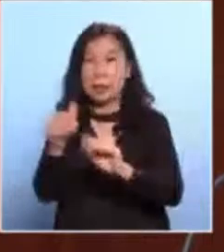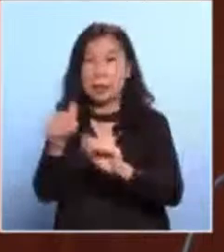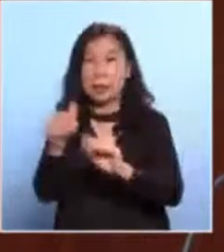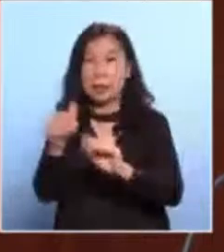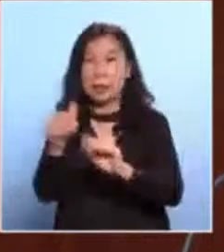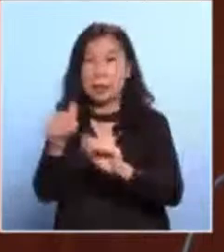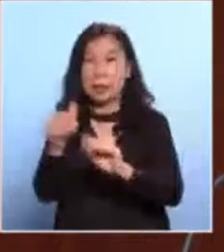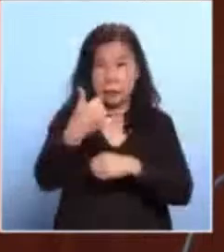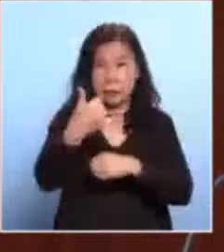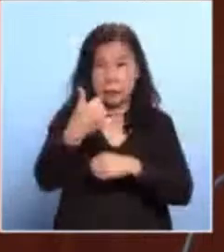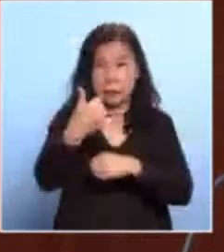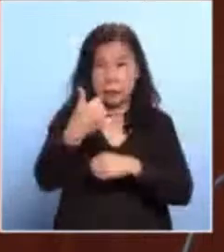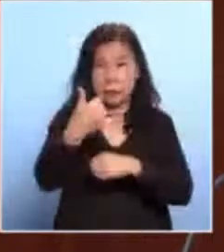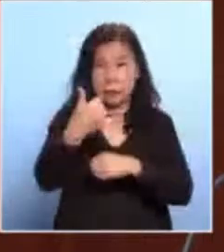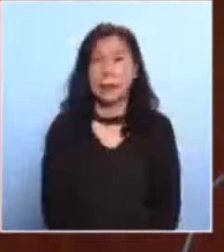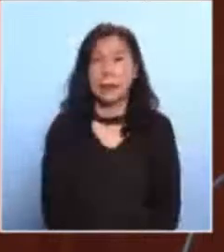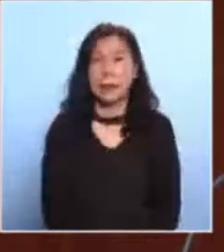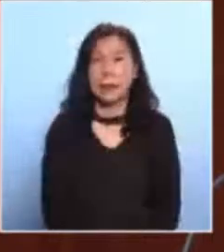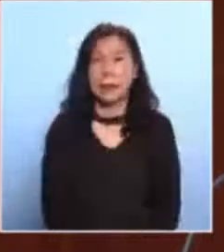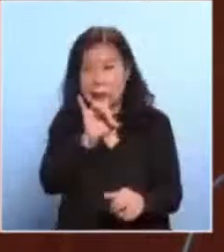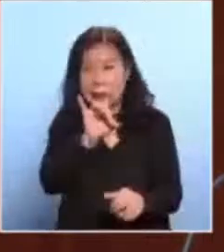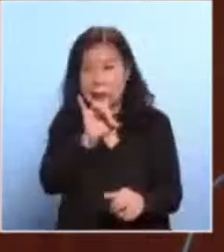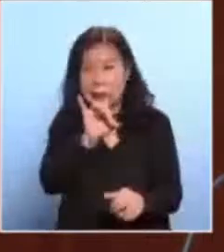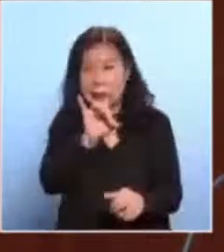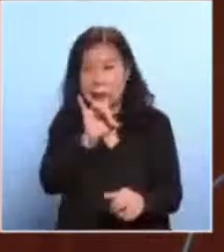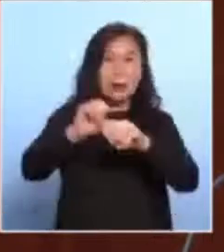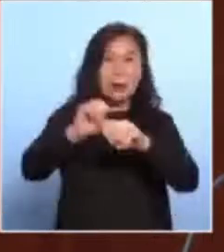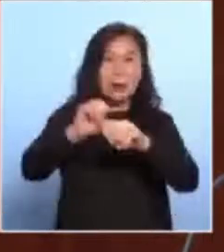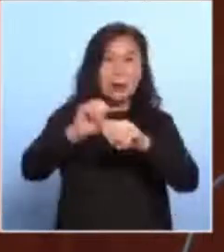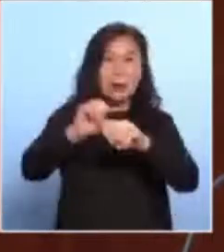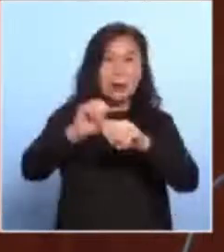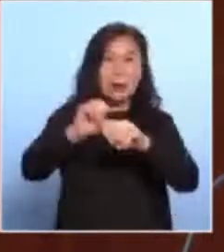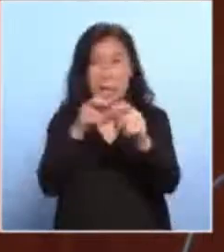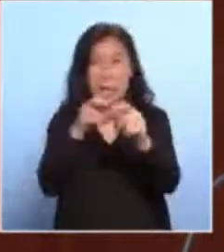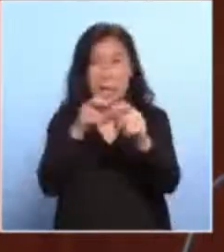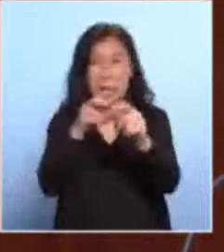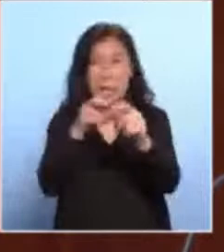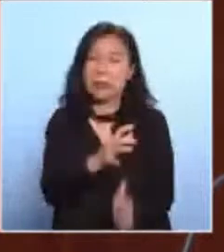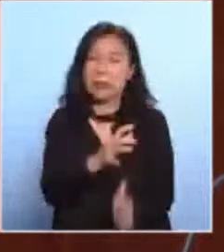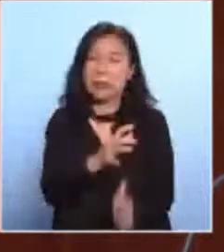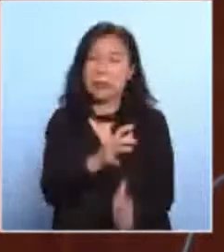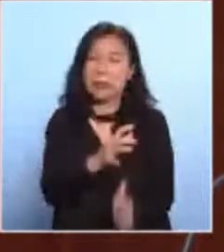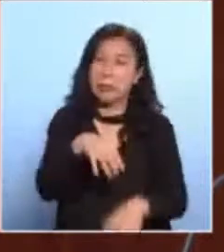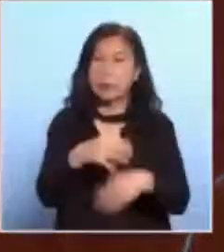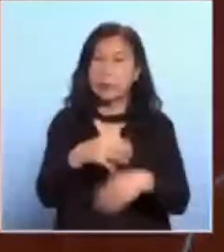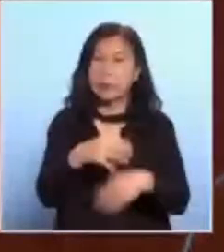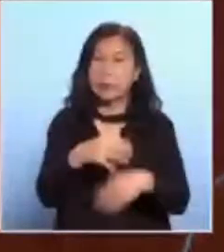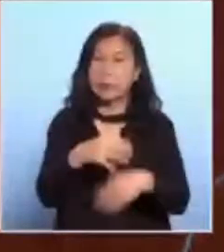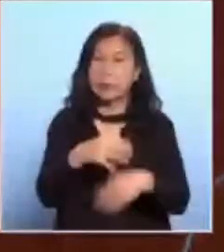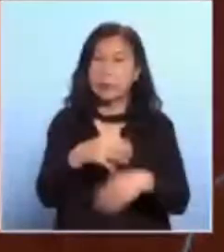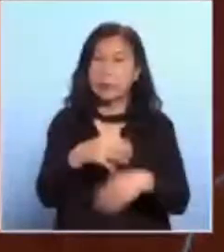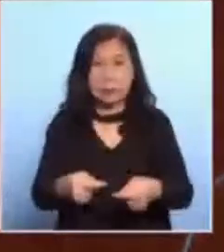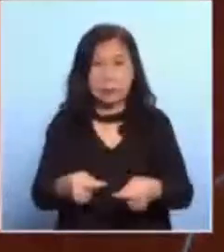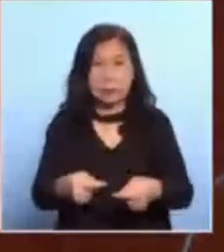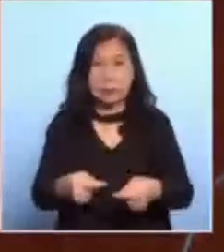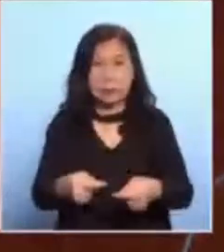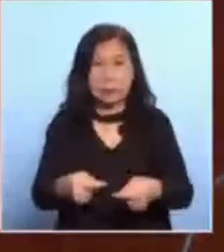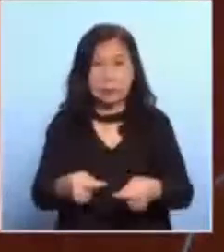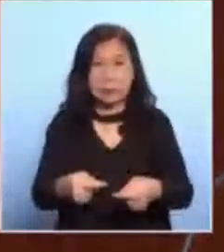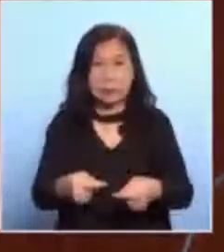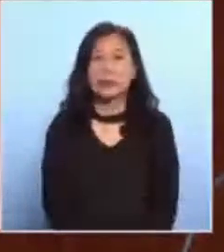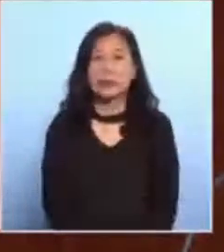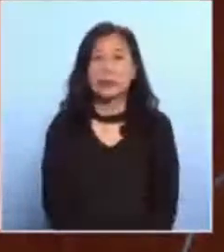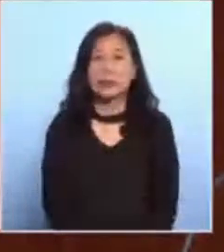Utilize technology to reduce the burden and pressure of carers. We will expand the scope of the Innovation and Technology Fund